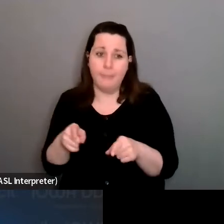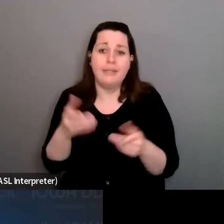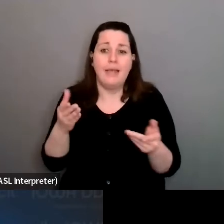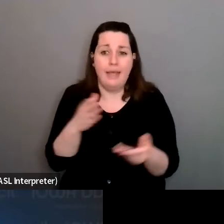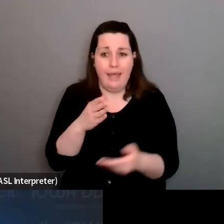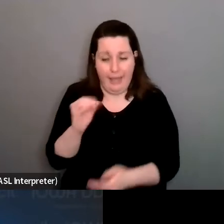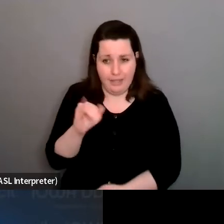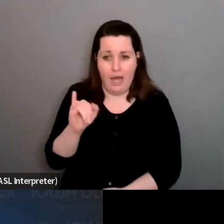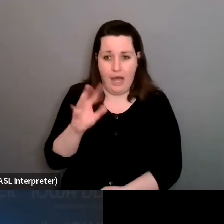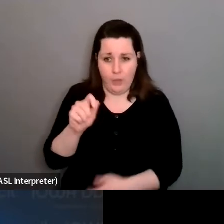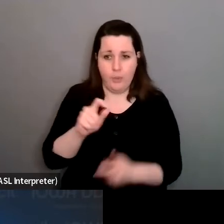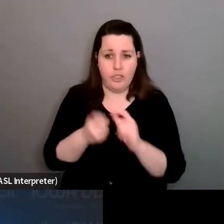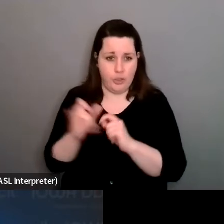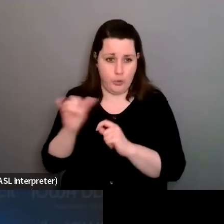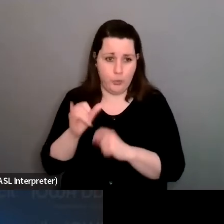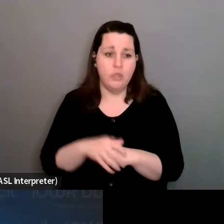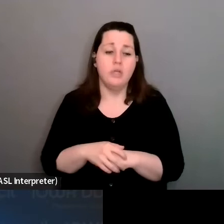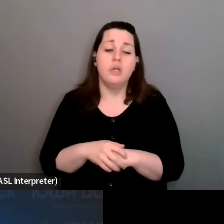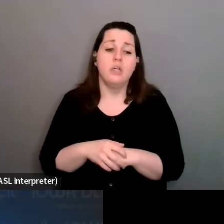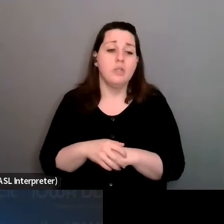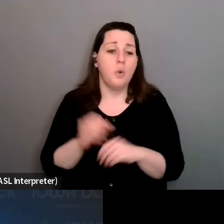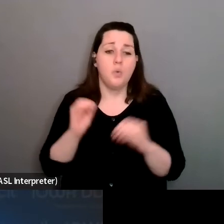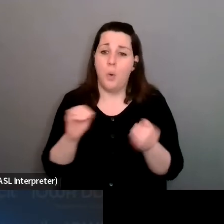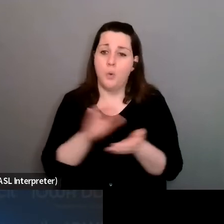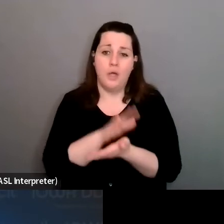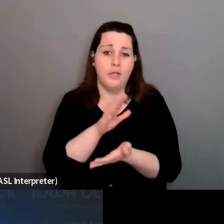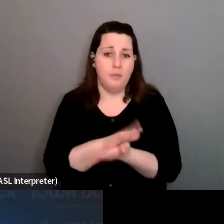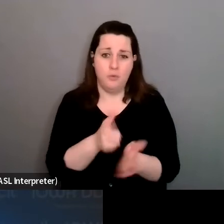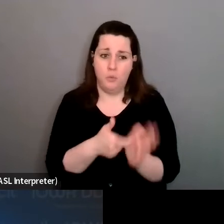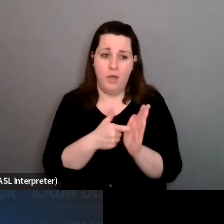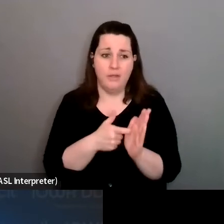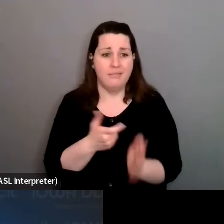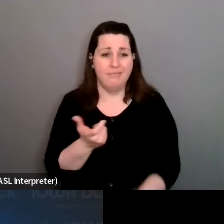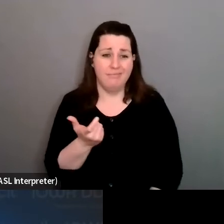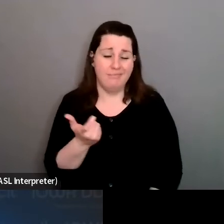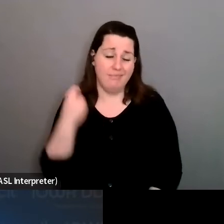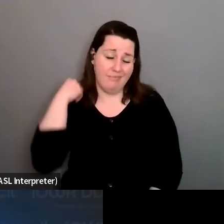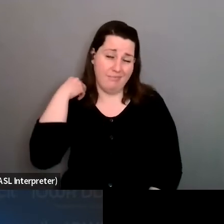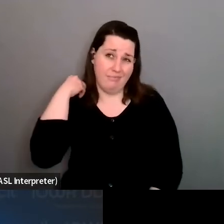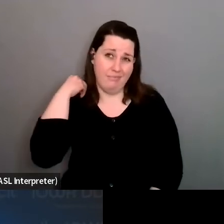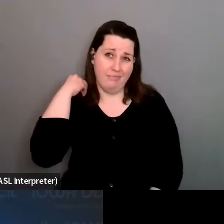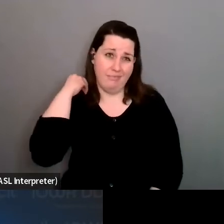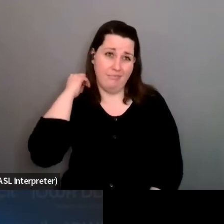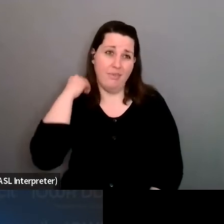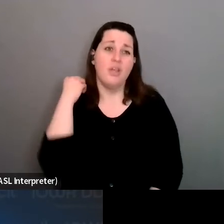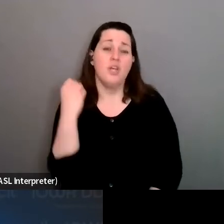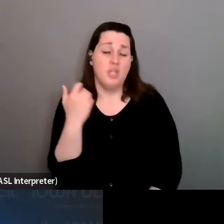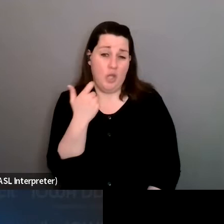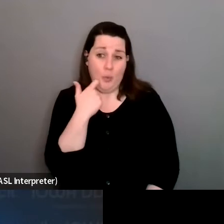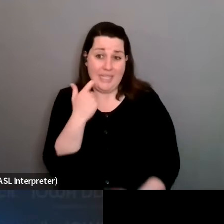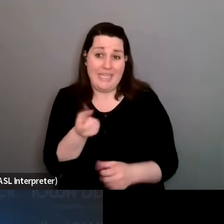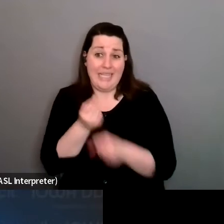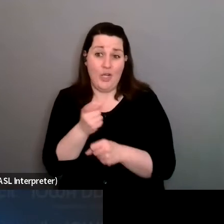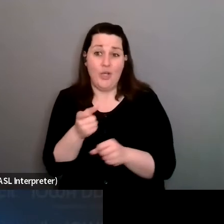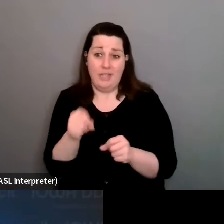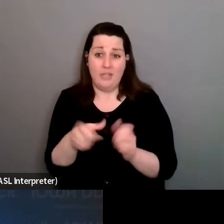So no documentation is required. Up until in the last year, we did require documentation of